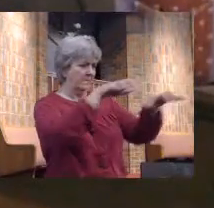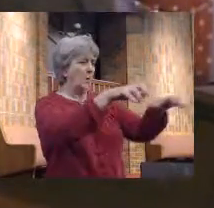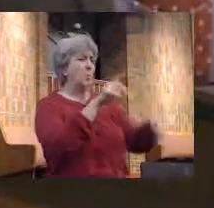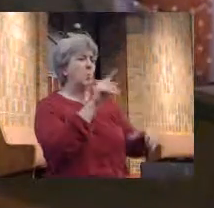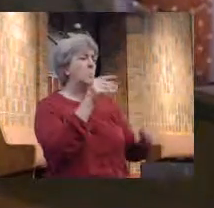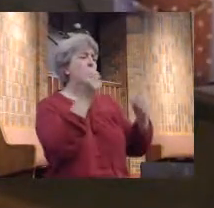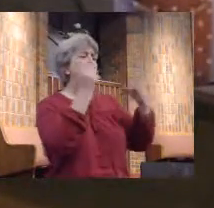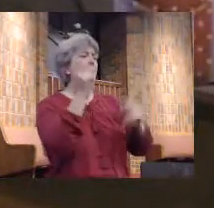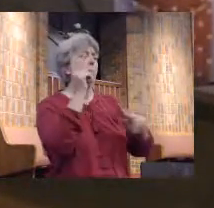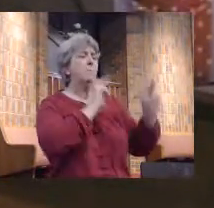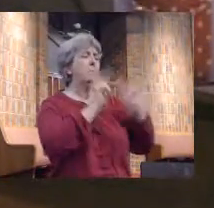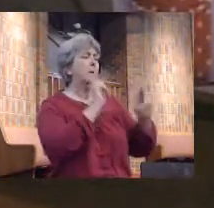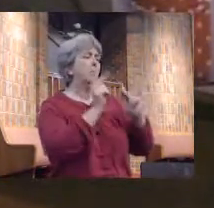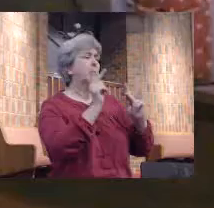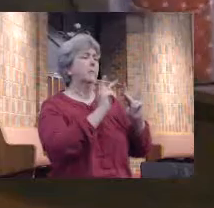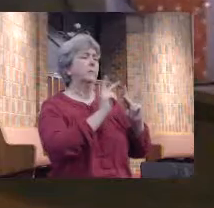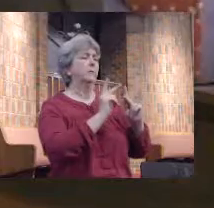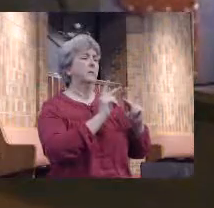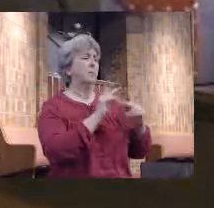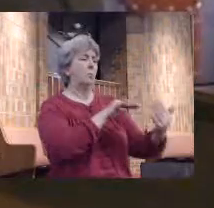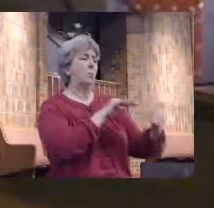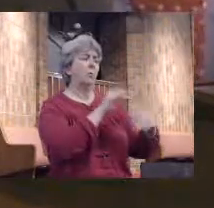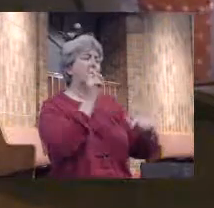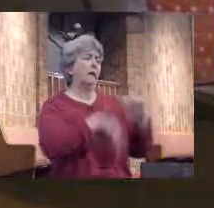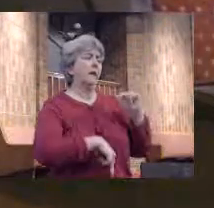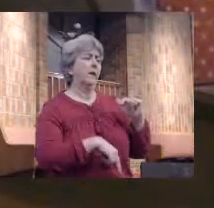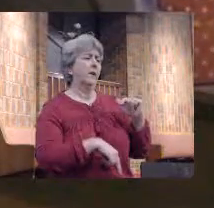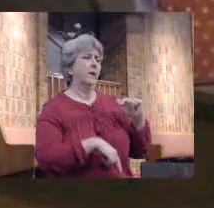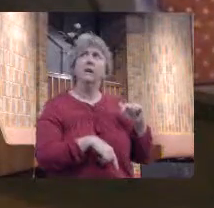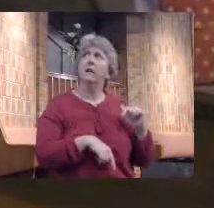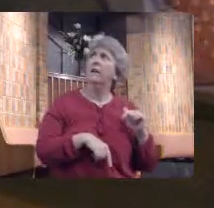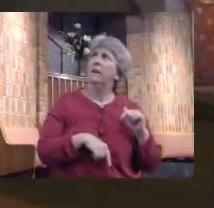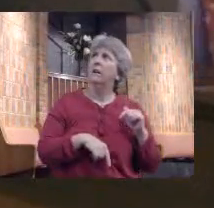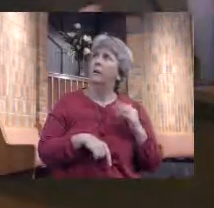We can't go to war like this." Why?